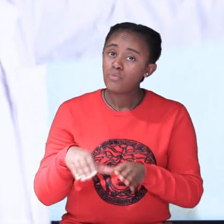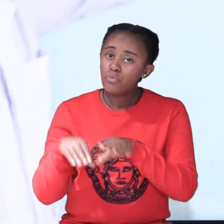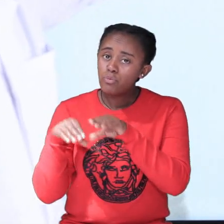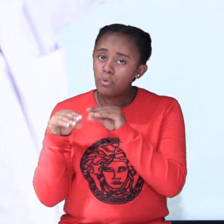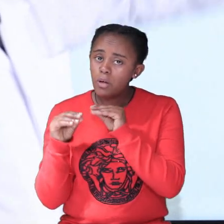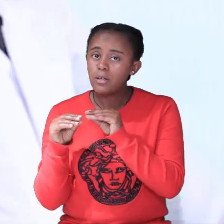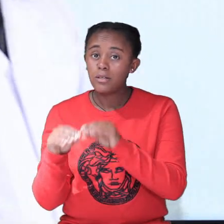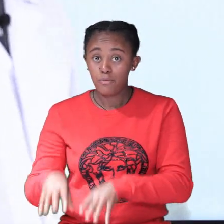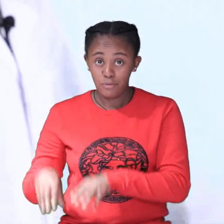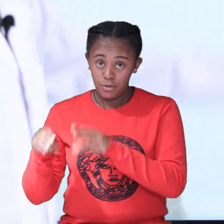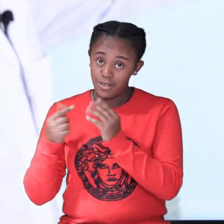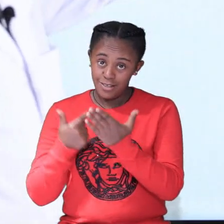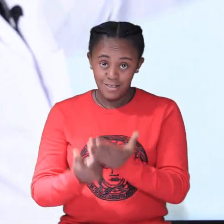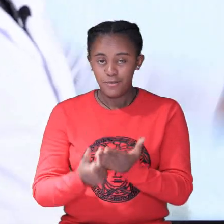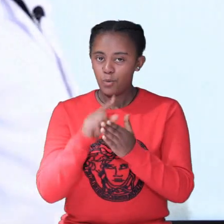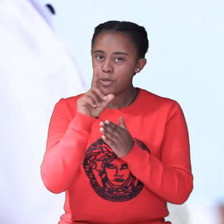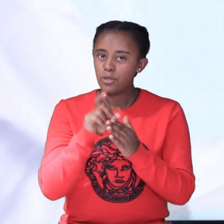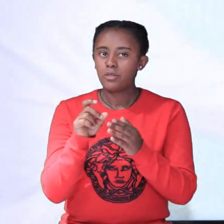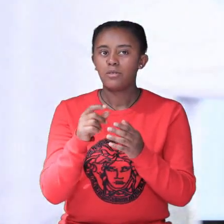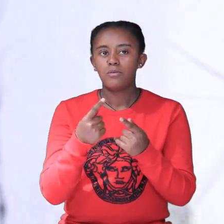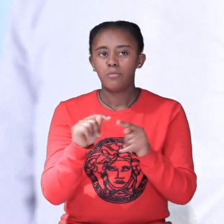Example 3.